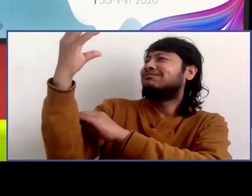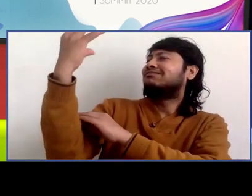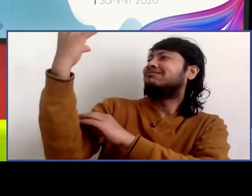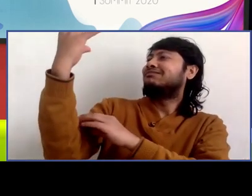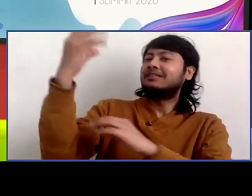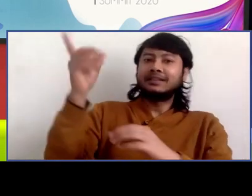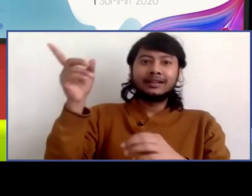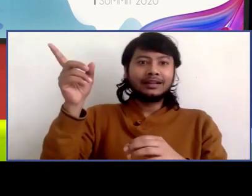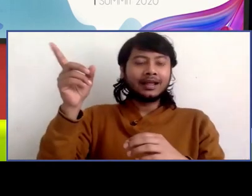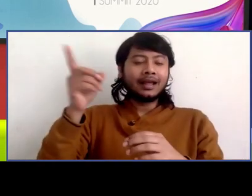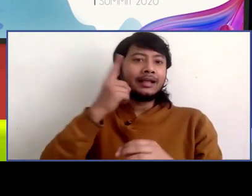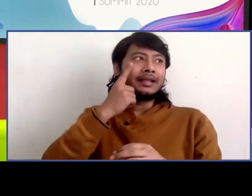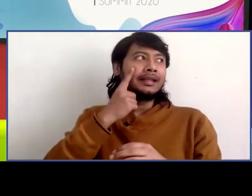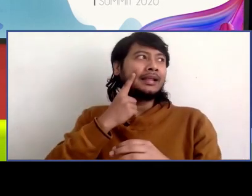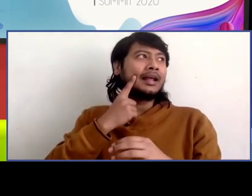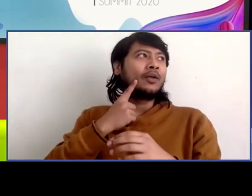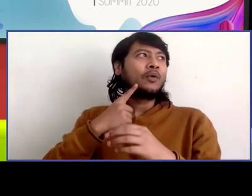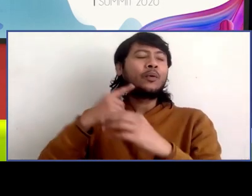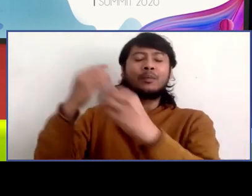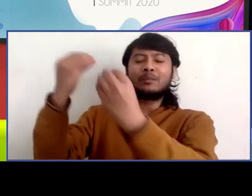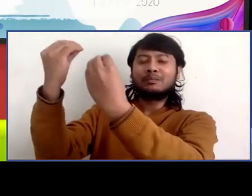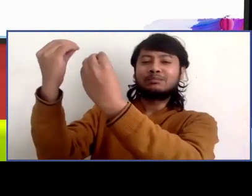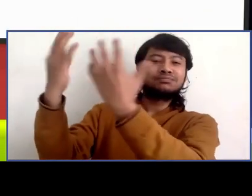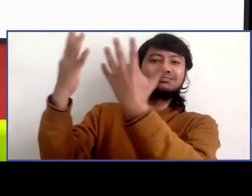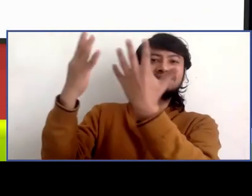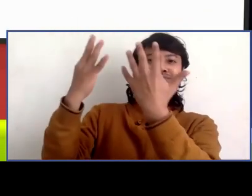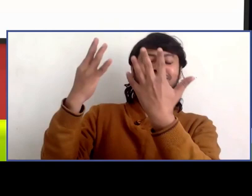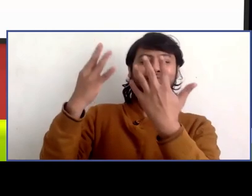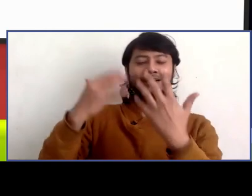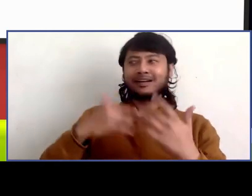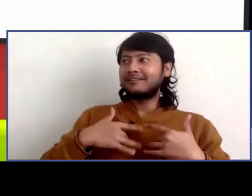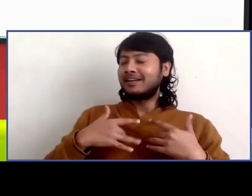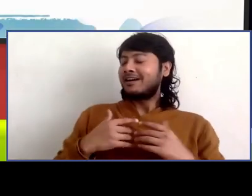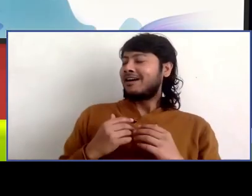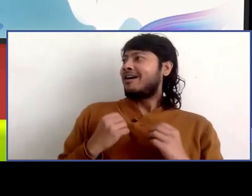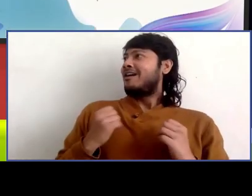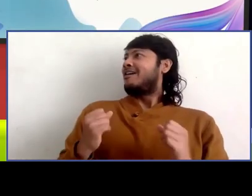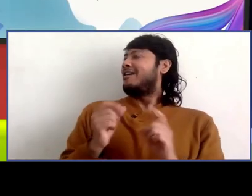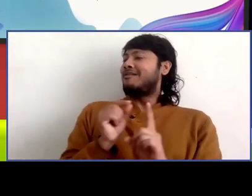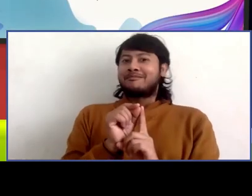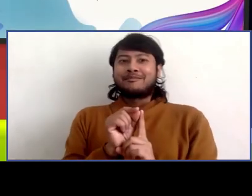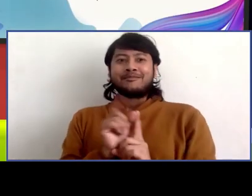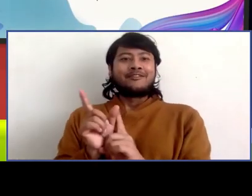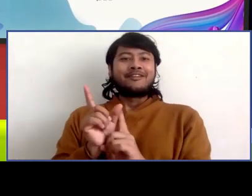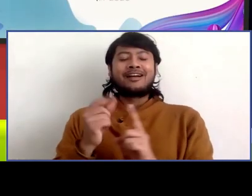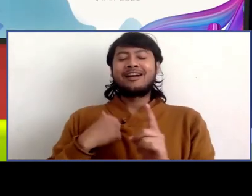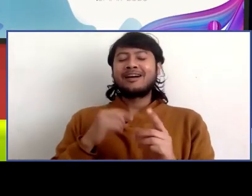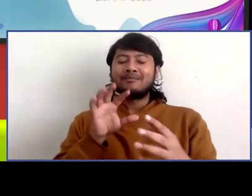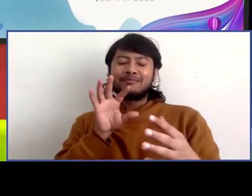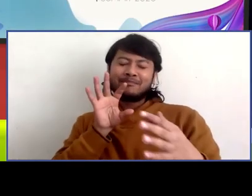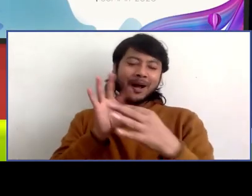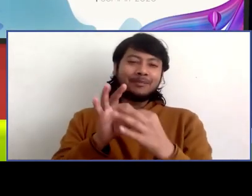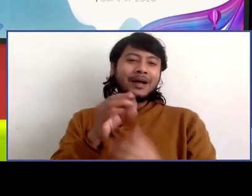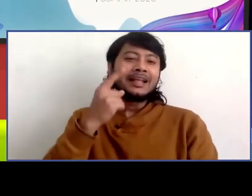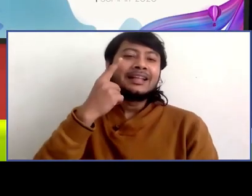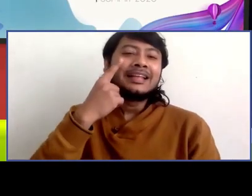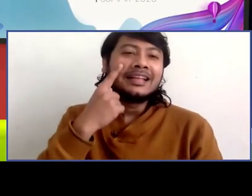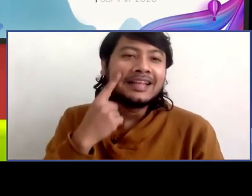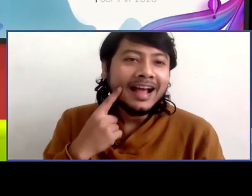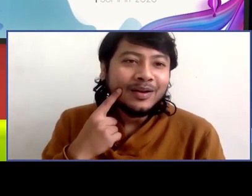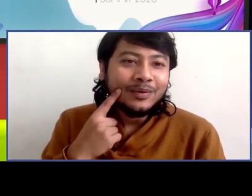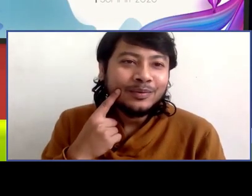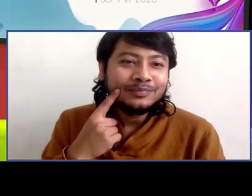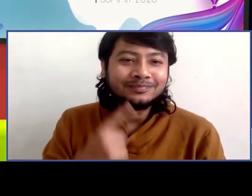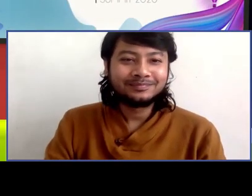energy? And the color that I connect many times is with yellow. And